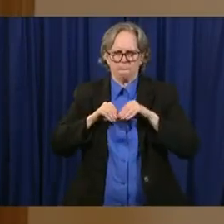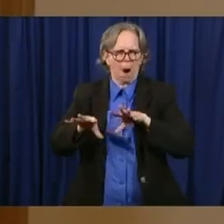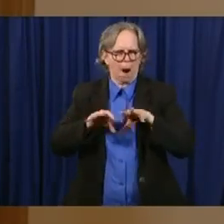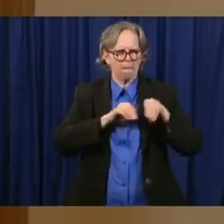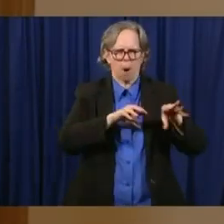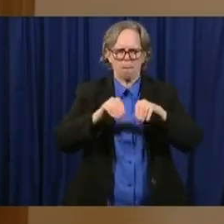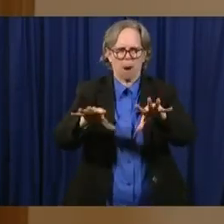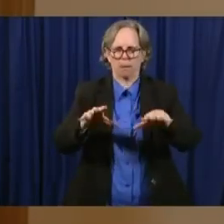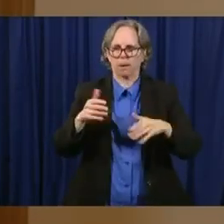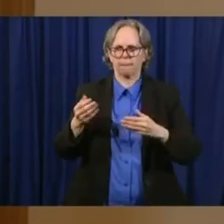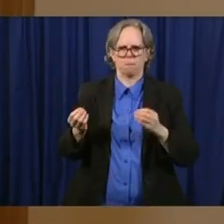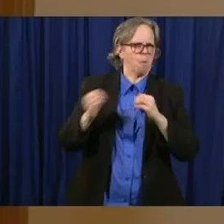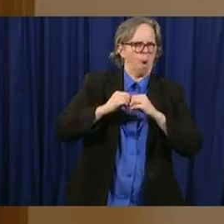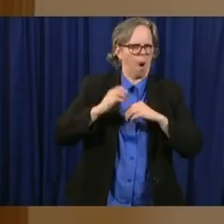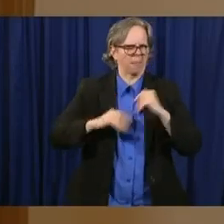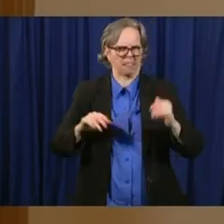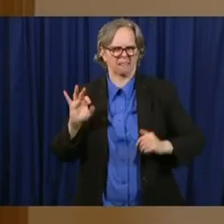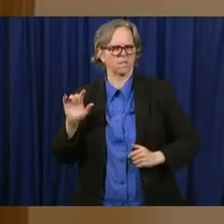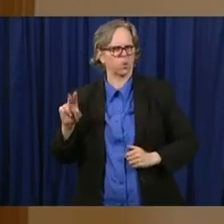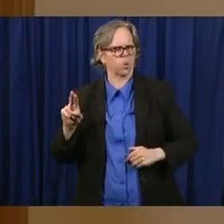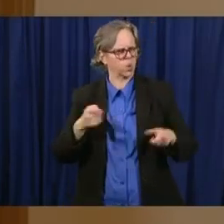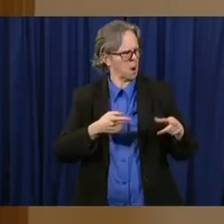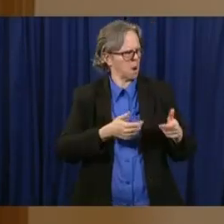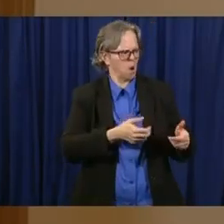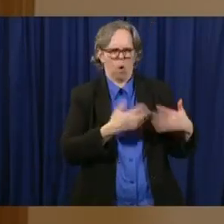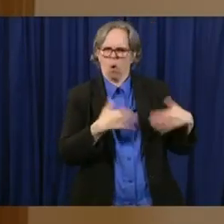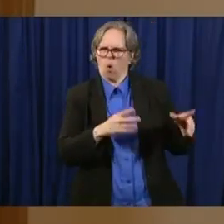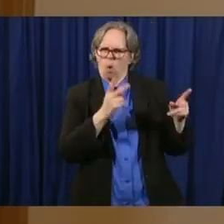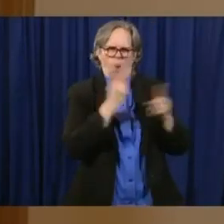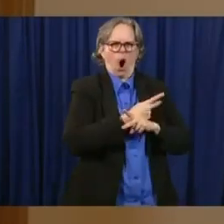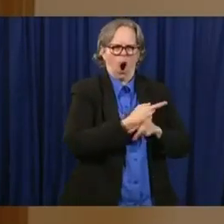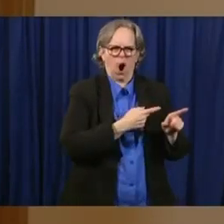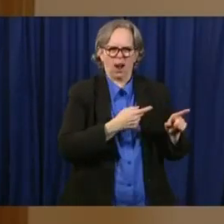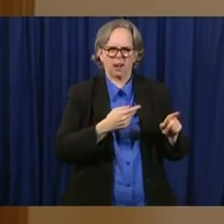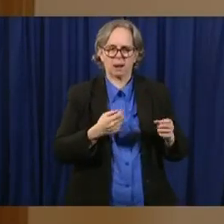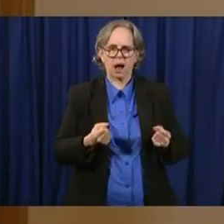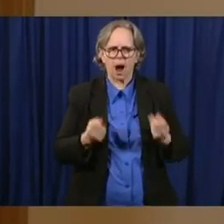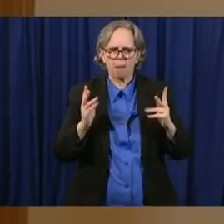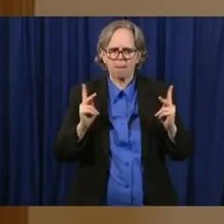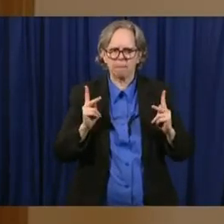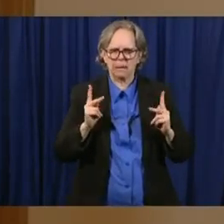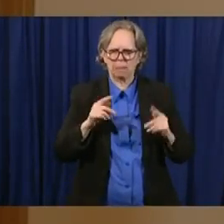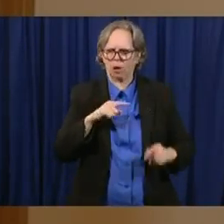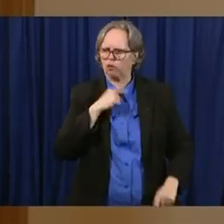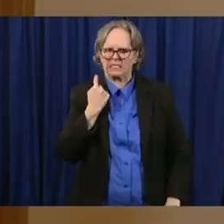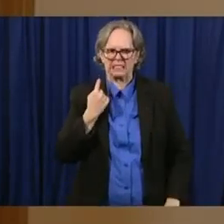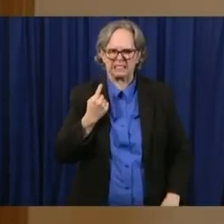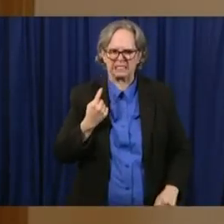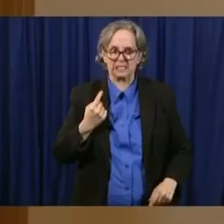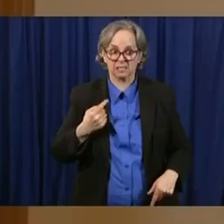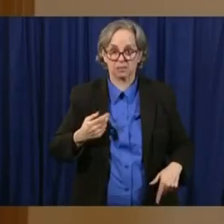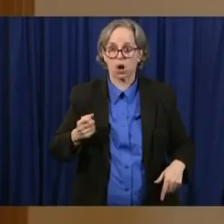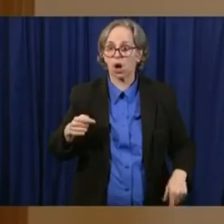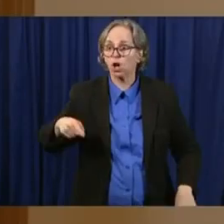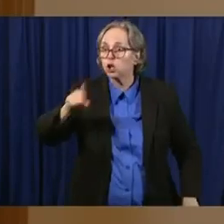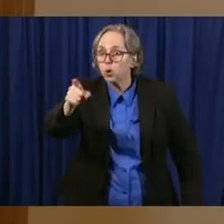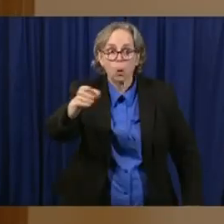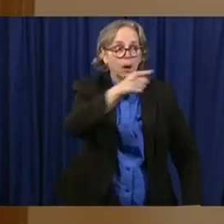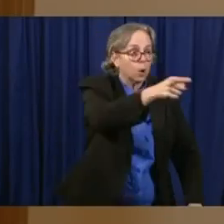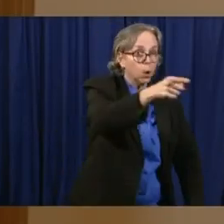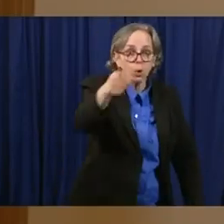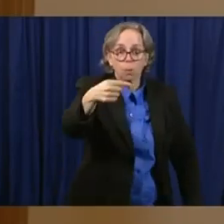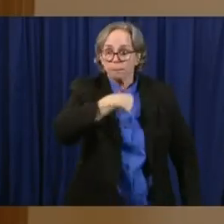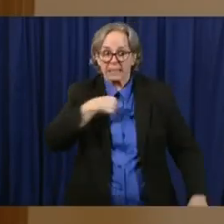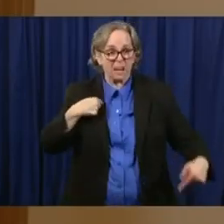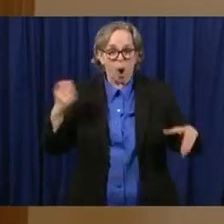flu. How many susceptible people there are. In the beginning, all of us were susceptible. And over the course of time, more and more of